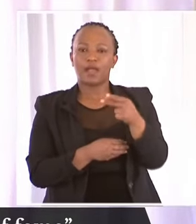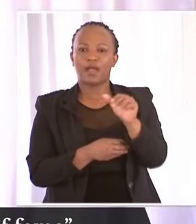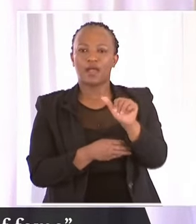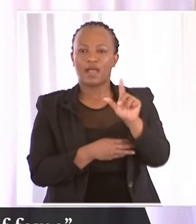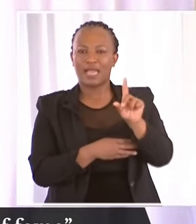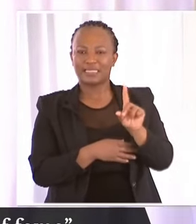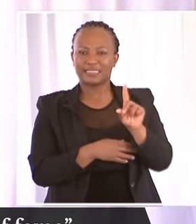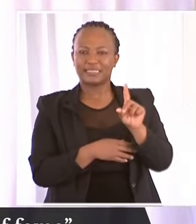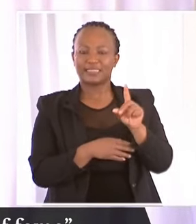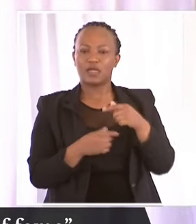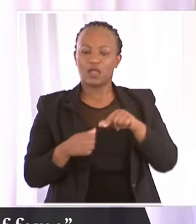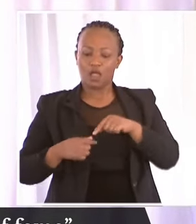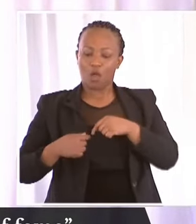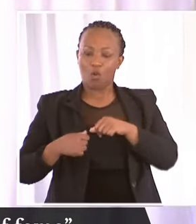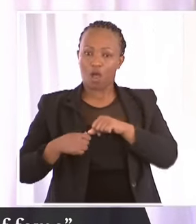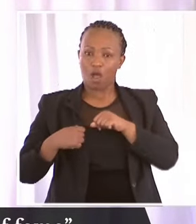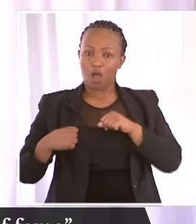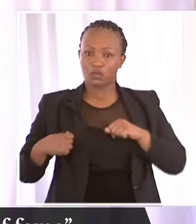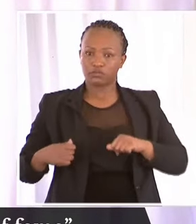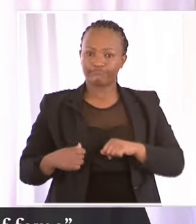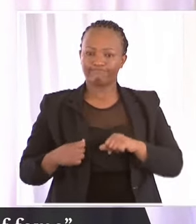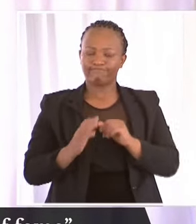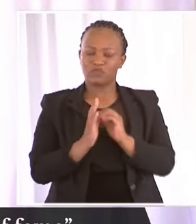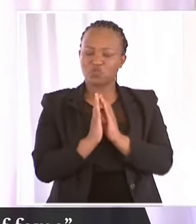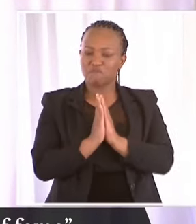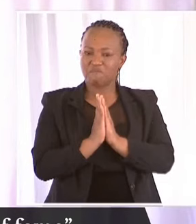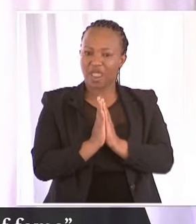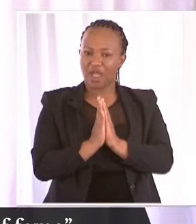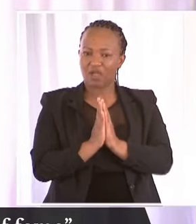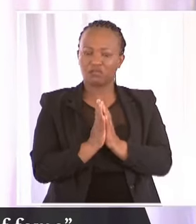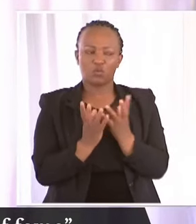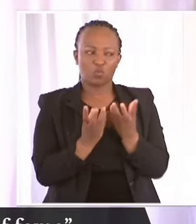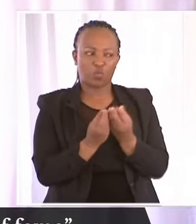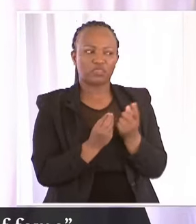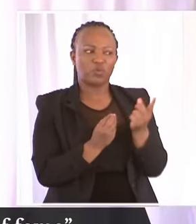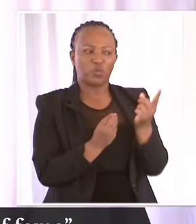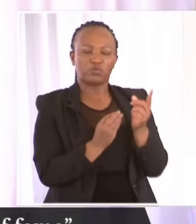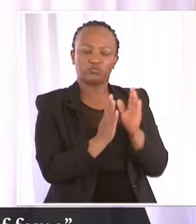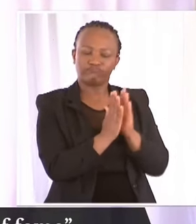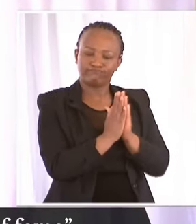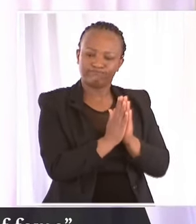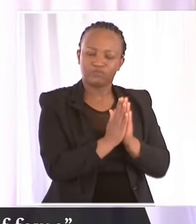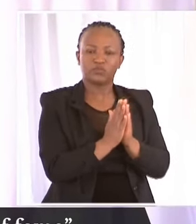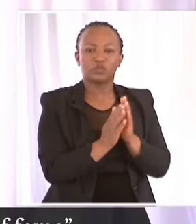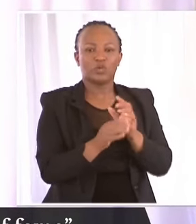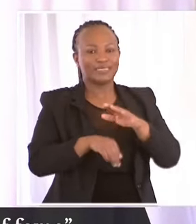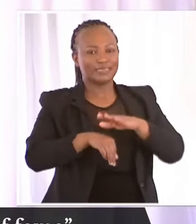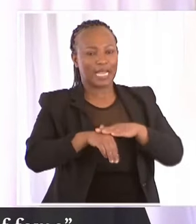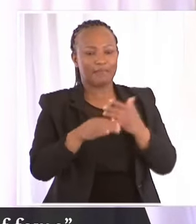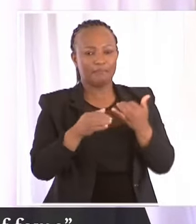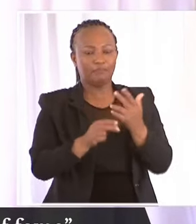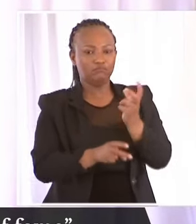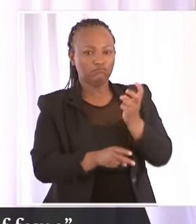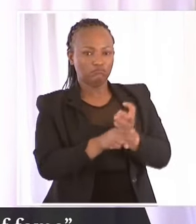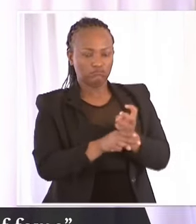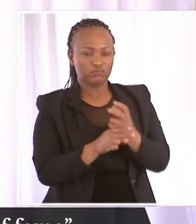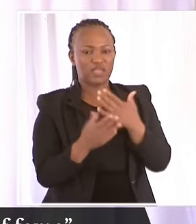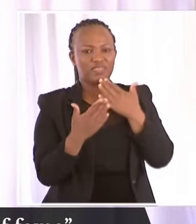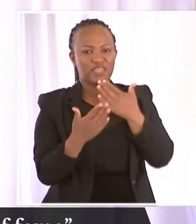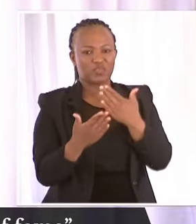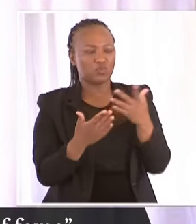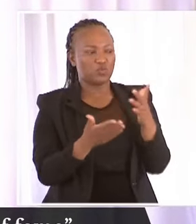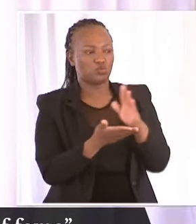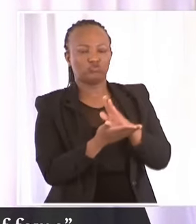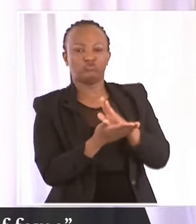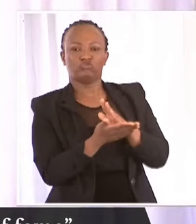prayers are with you at this time of great difficulty. We want to thank you for sharing him with